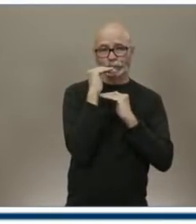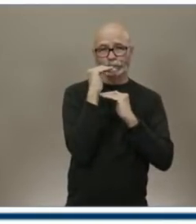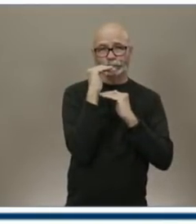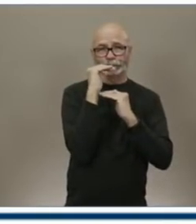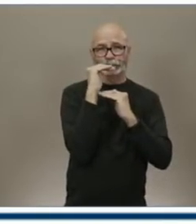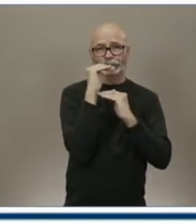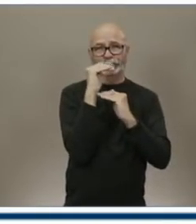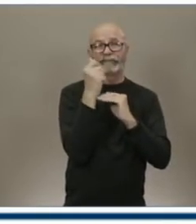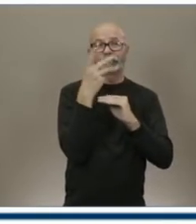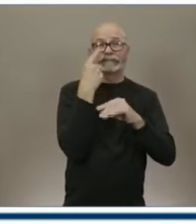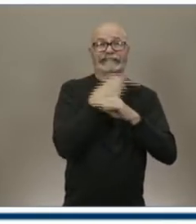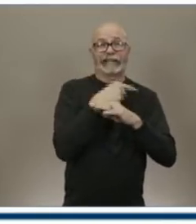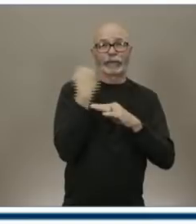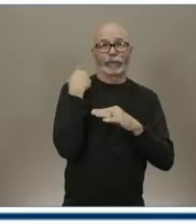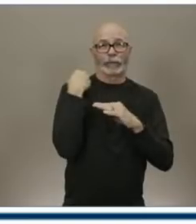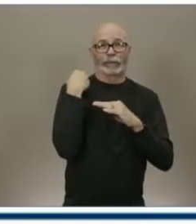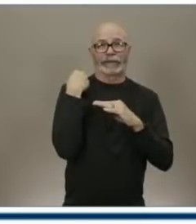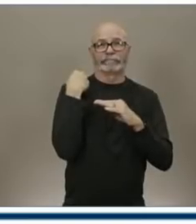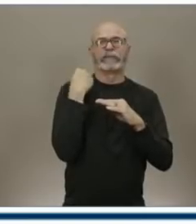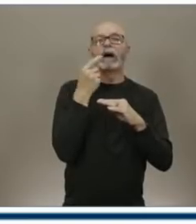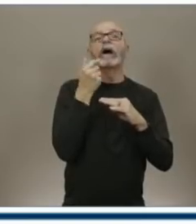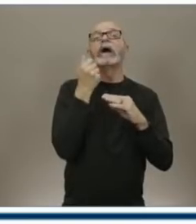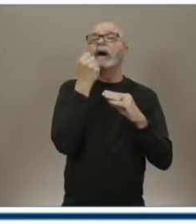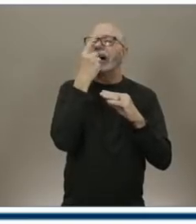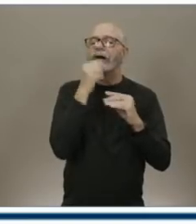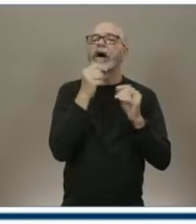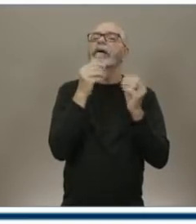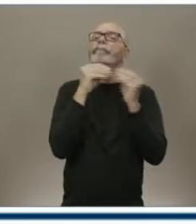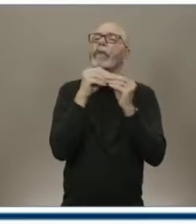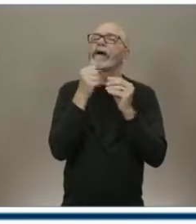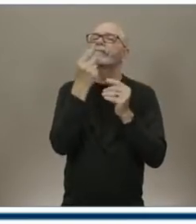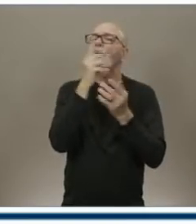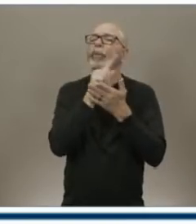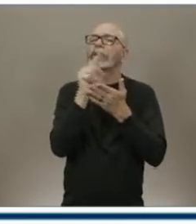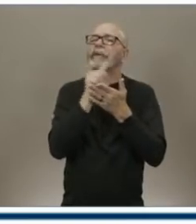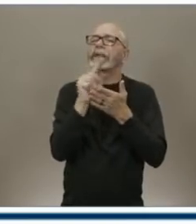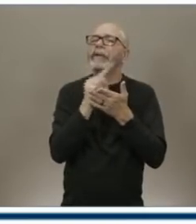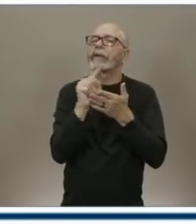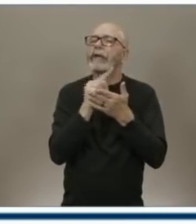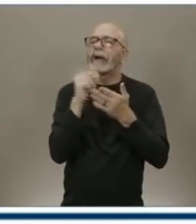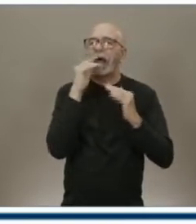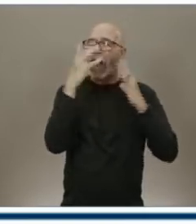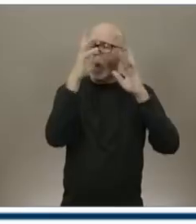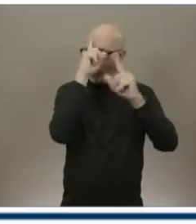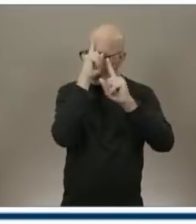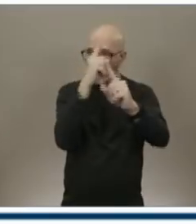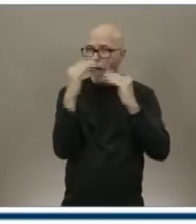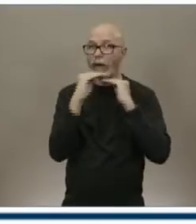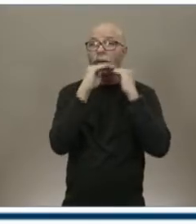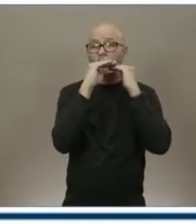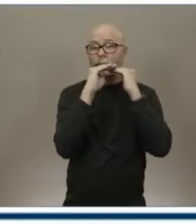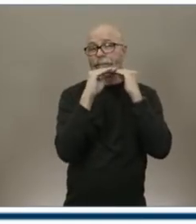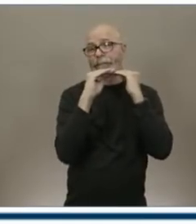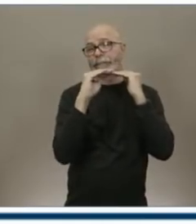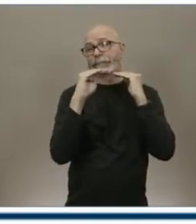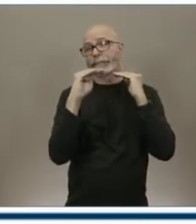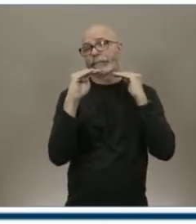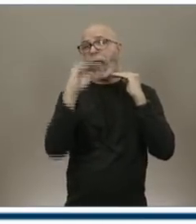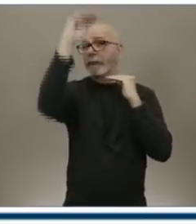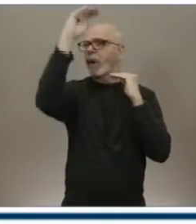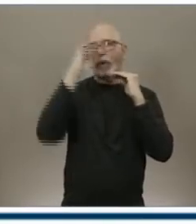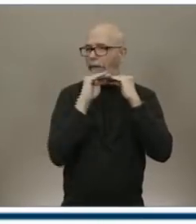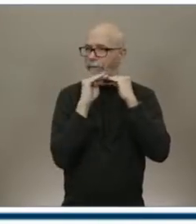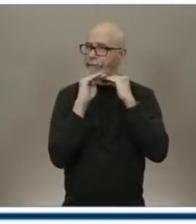week, but for several weeks and beyond. So I know we've asked a lot of people for 2020, and I have